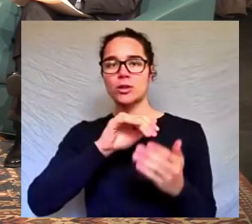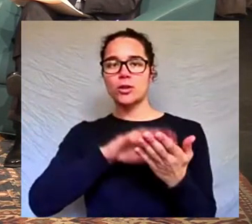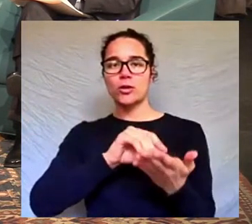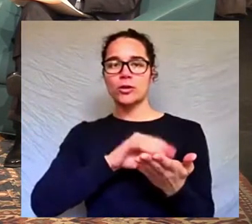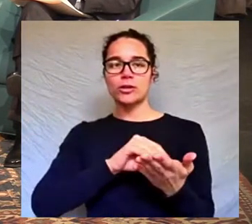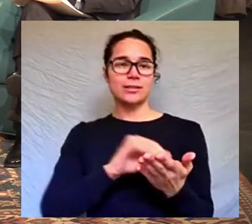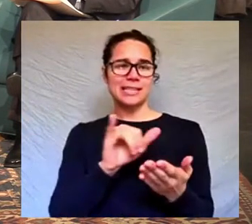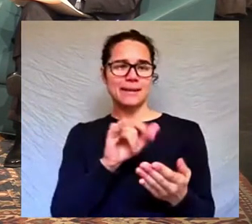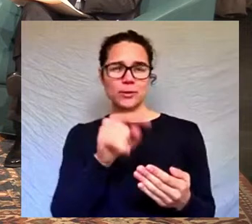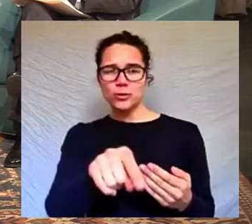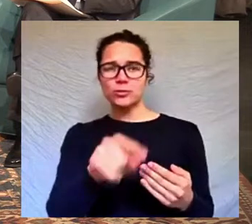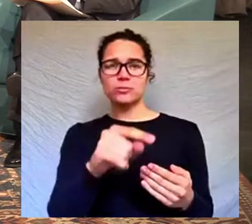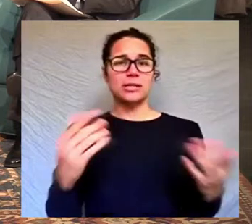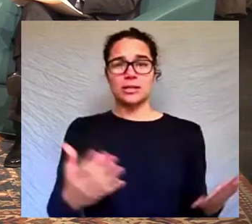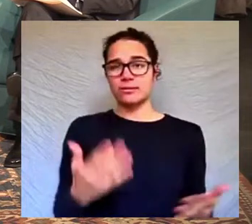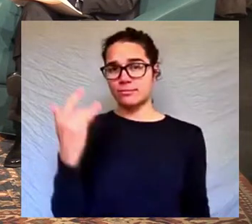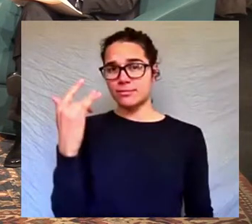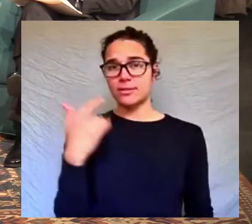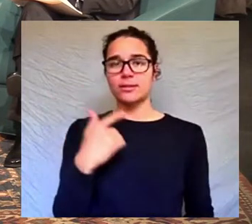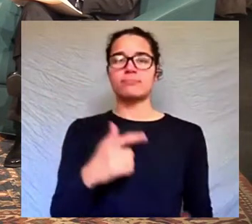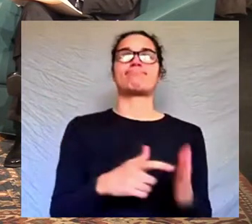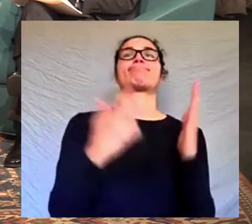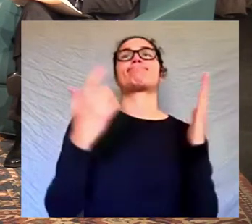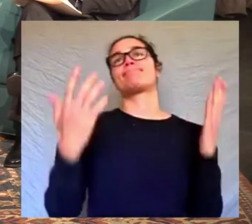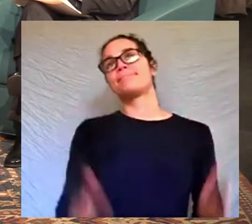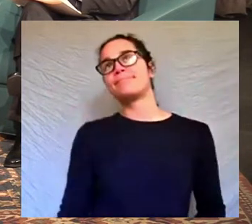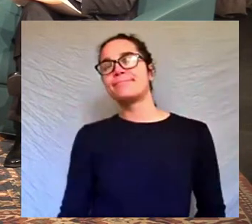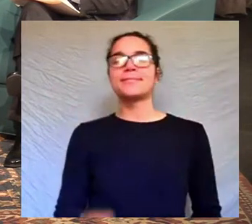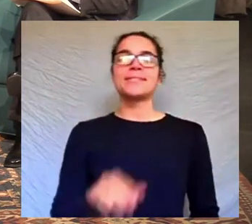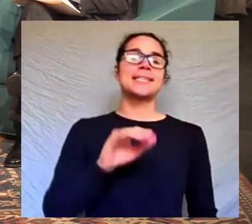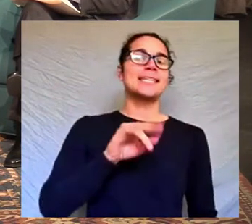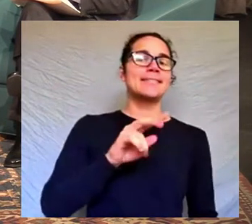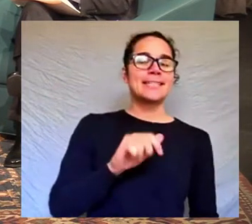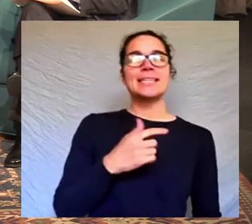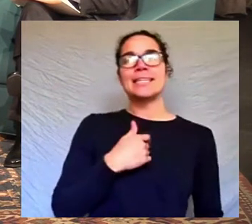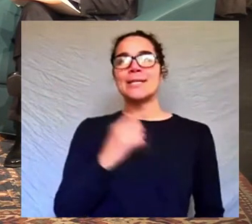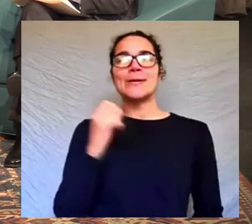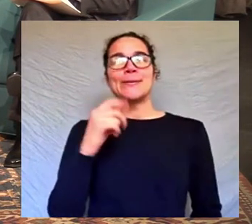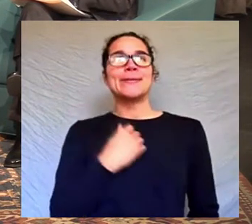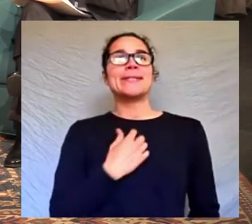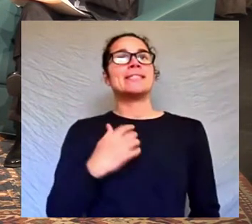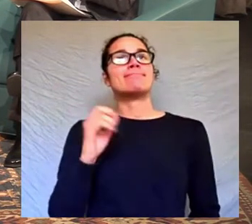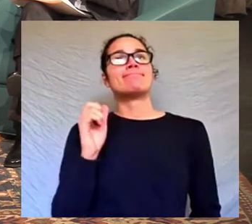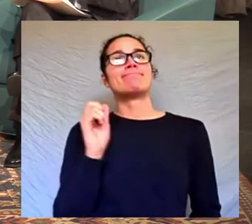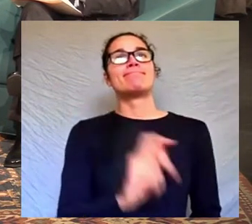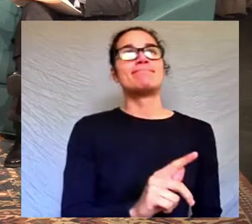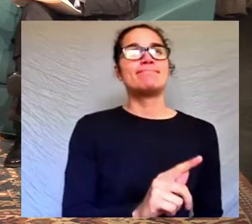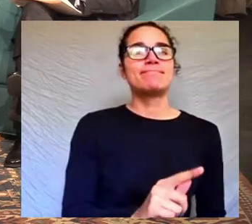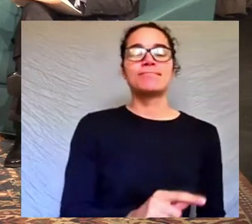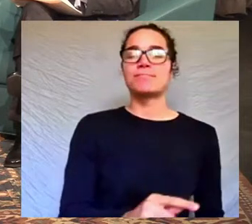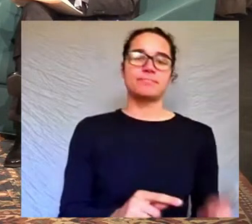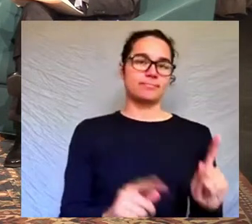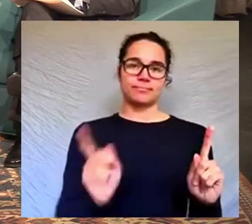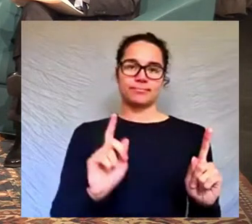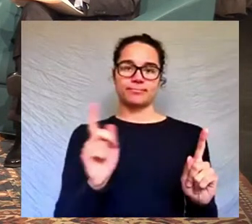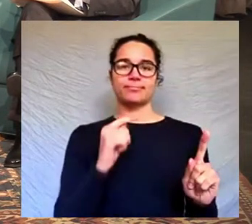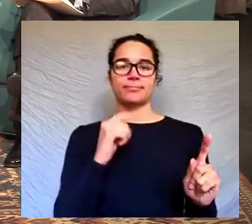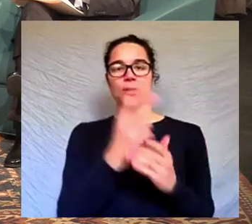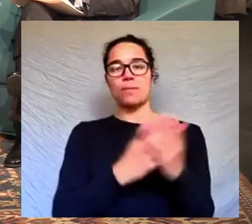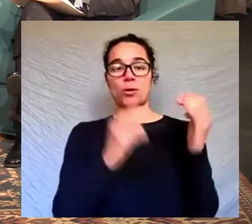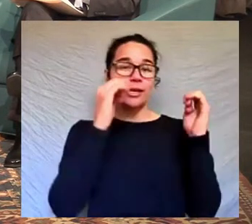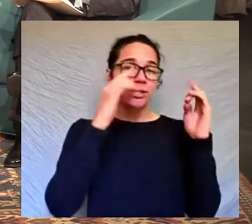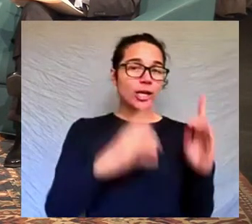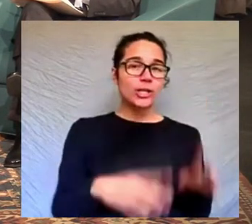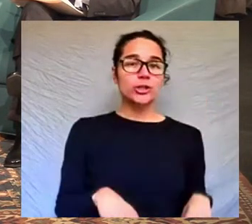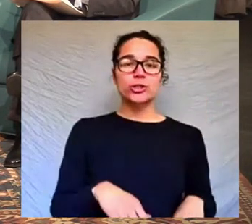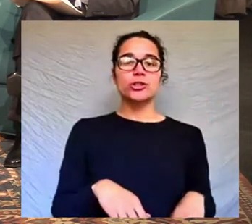of obligation to iCivics. You're here because you are both educators by both profession in the past, but